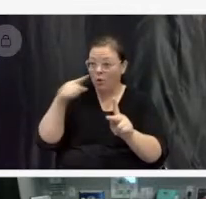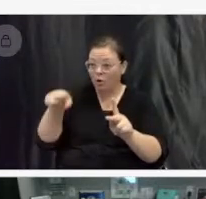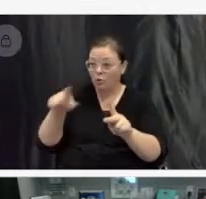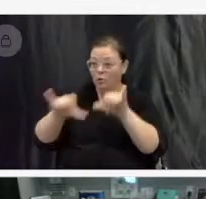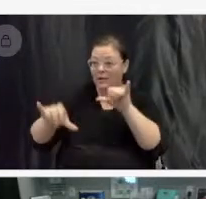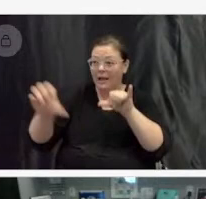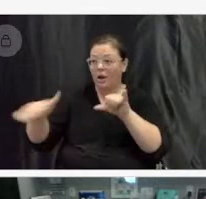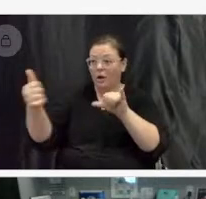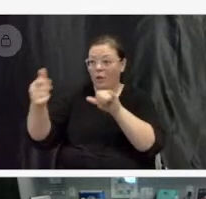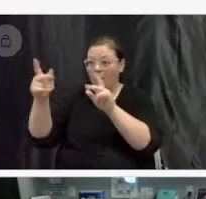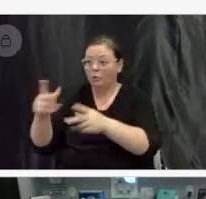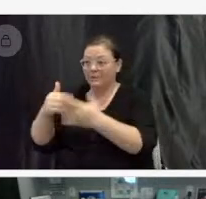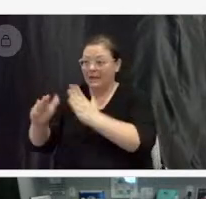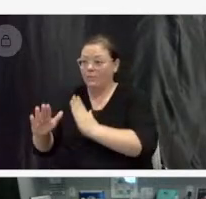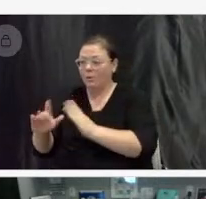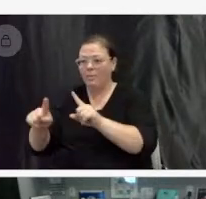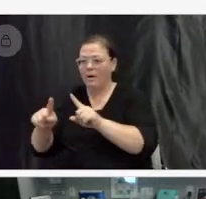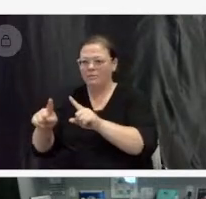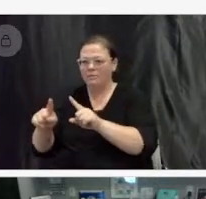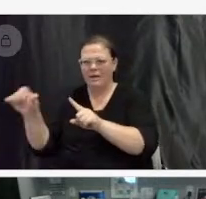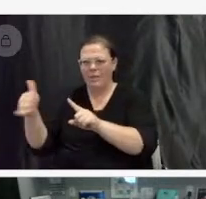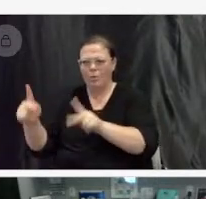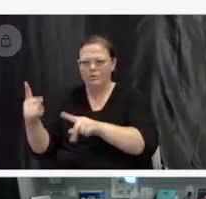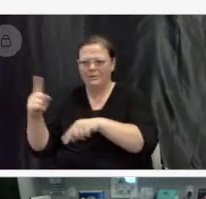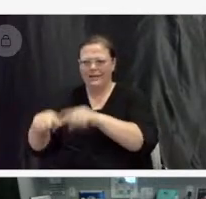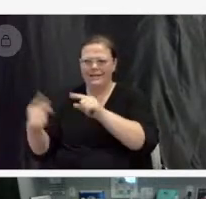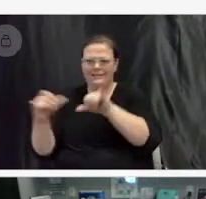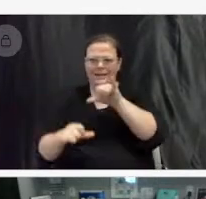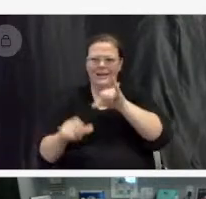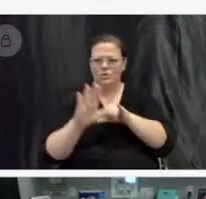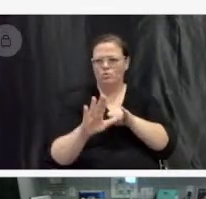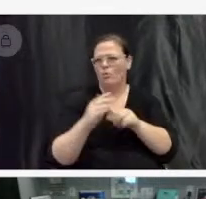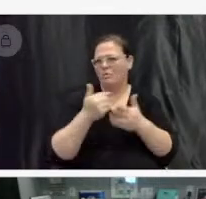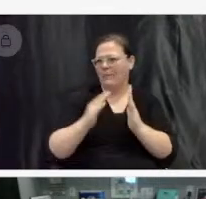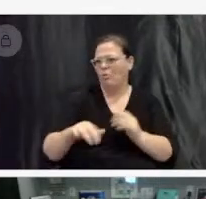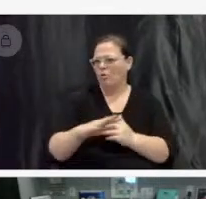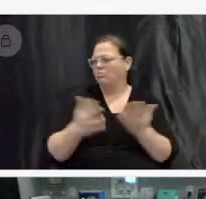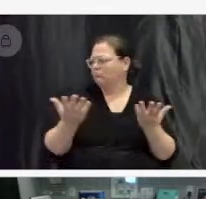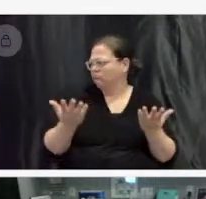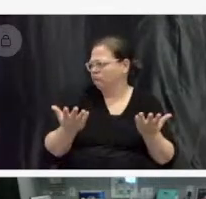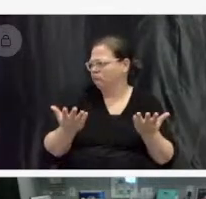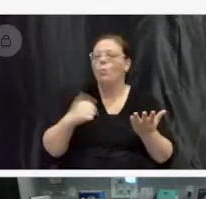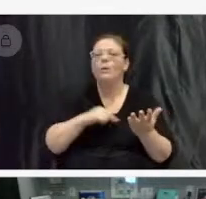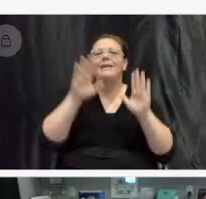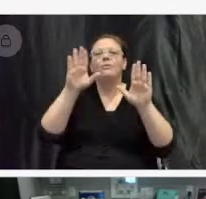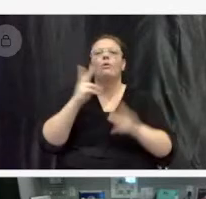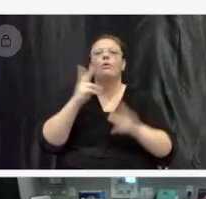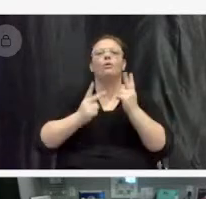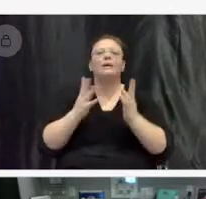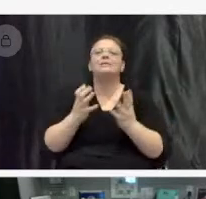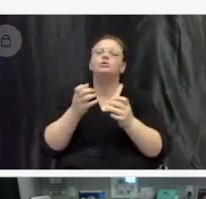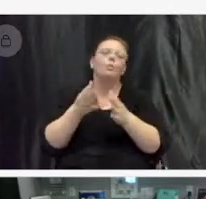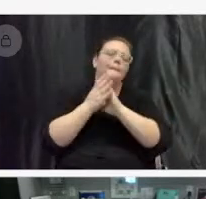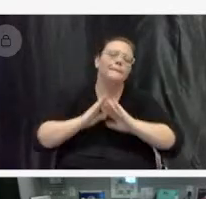else's neighborhood, but not for someone else to stay in your neighborhood? We have wonderful guests who just want a peaceful place to stay, and as proven above,